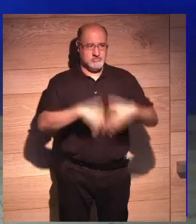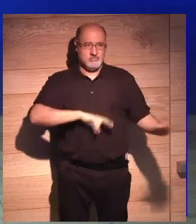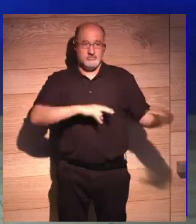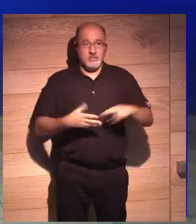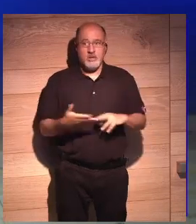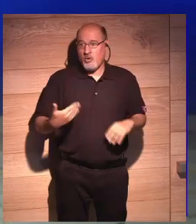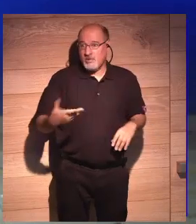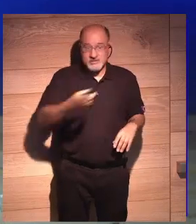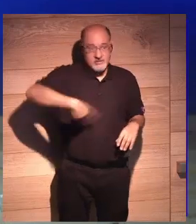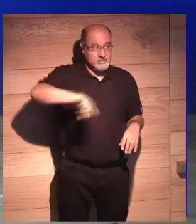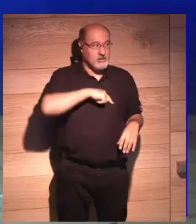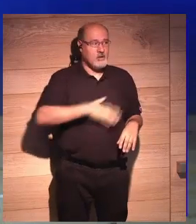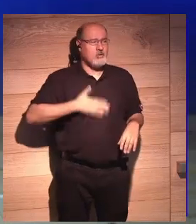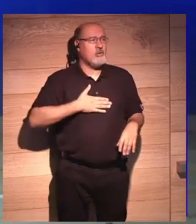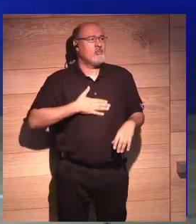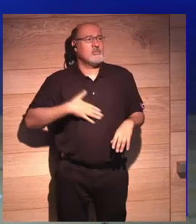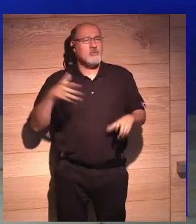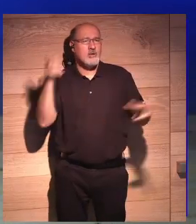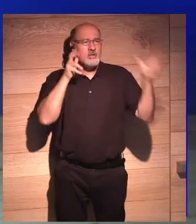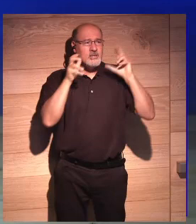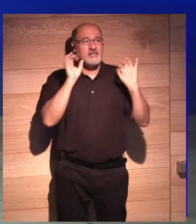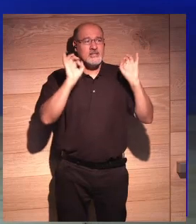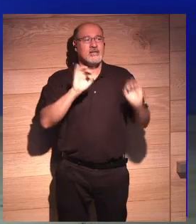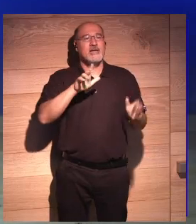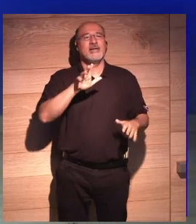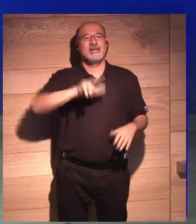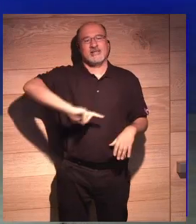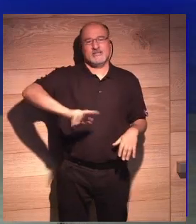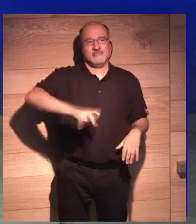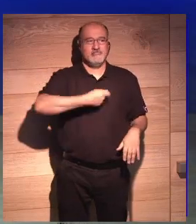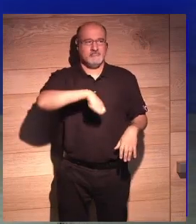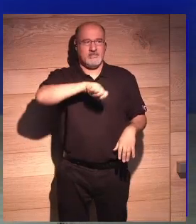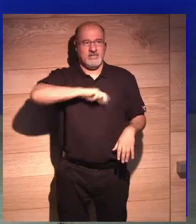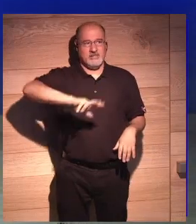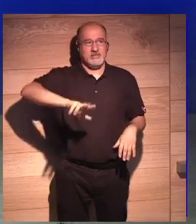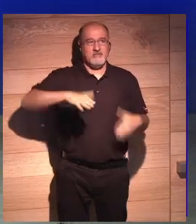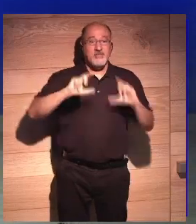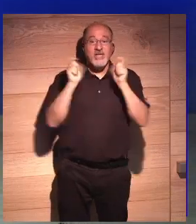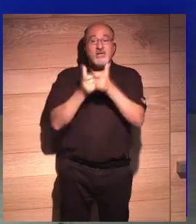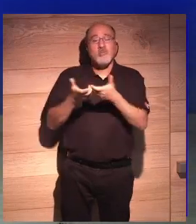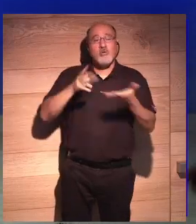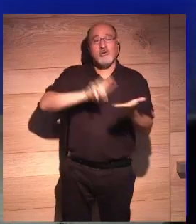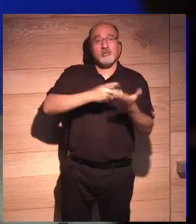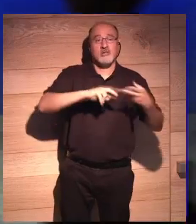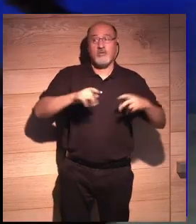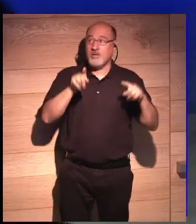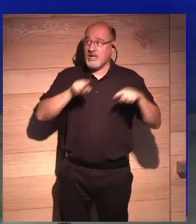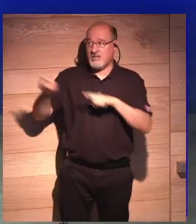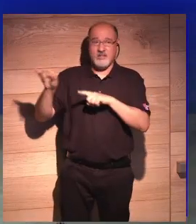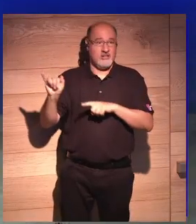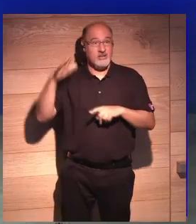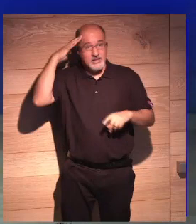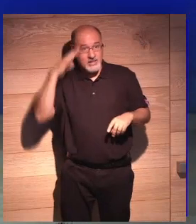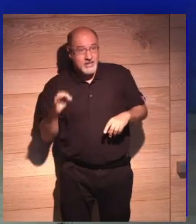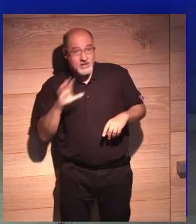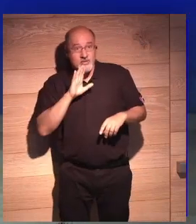like. There's no problem, really, and it's really very nice to listen to it in Spanish.